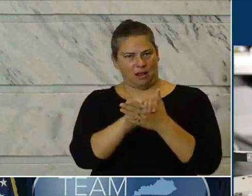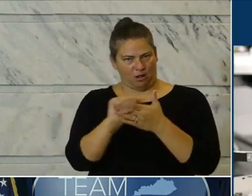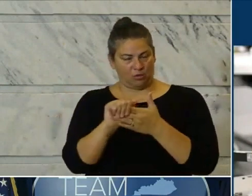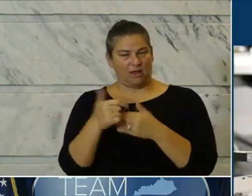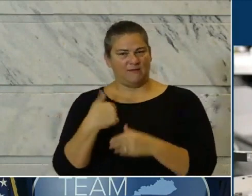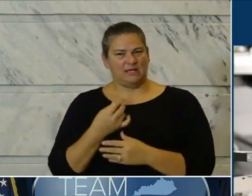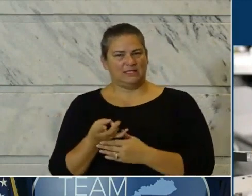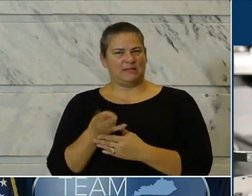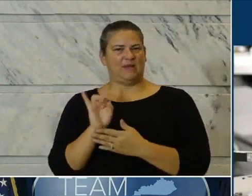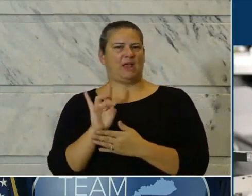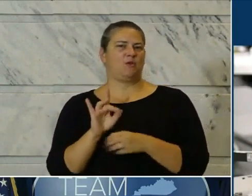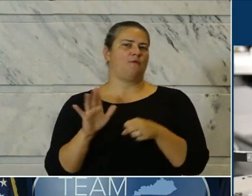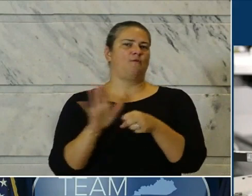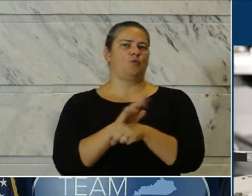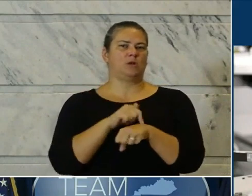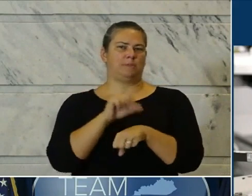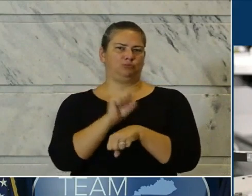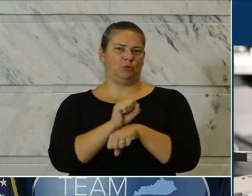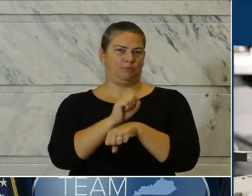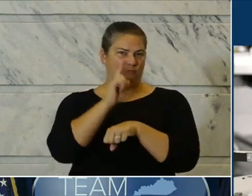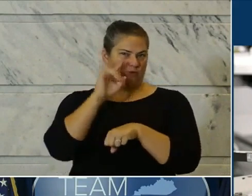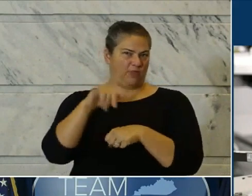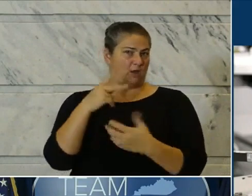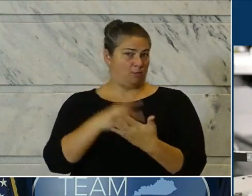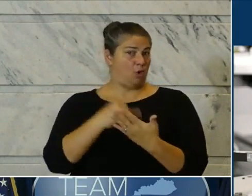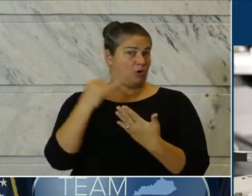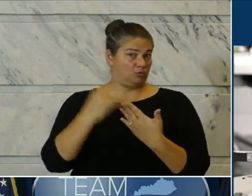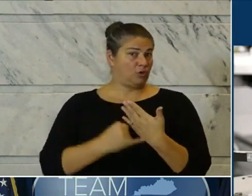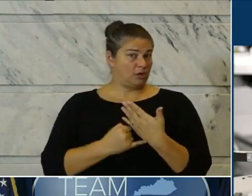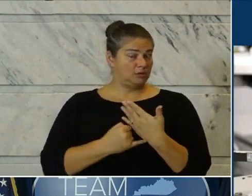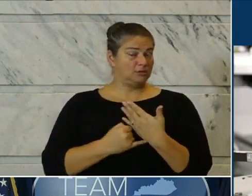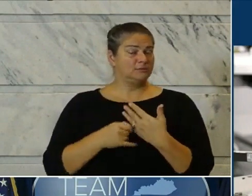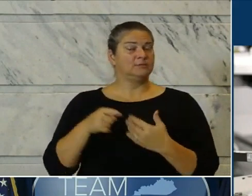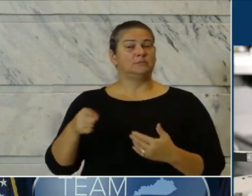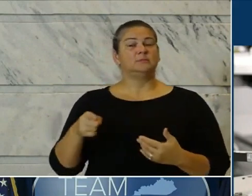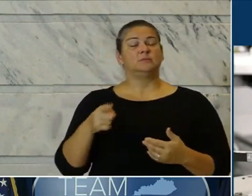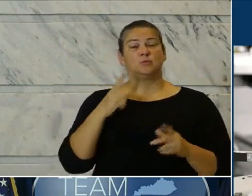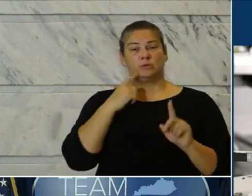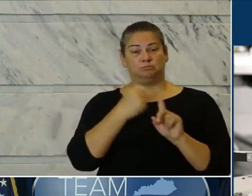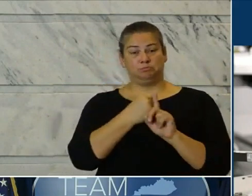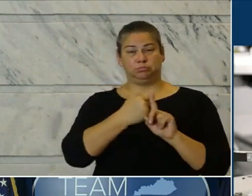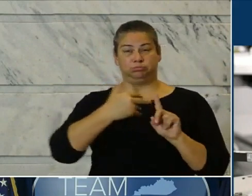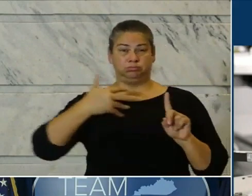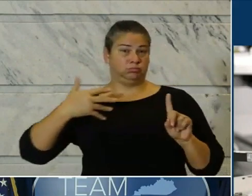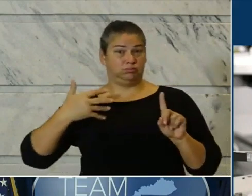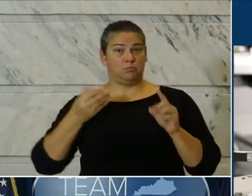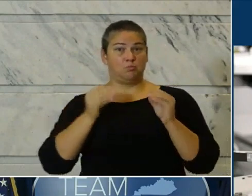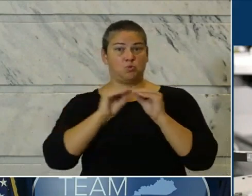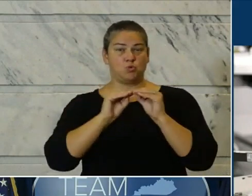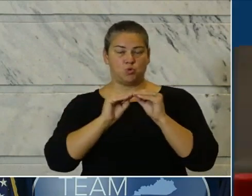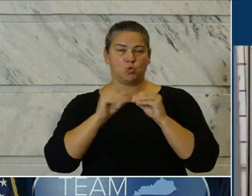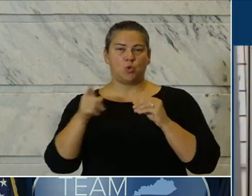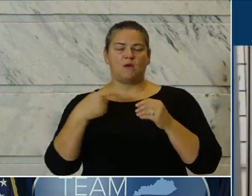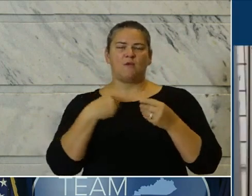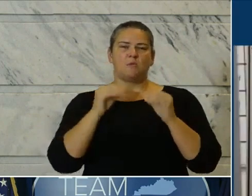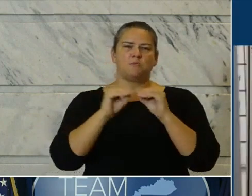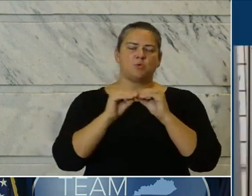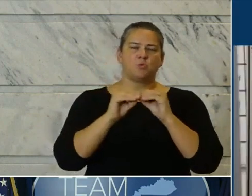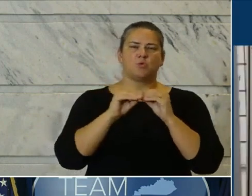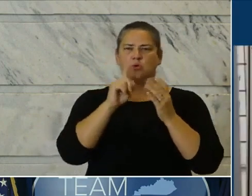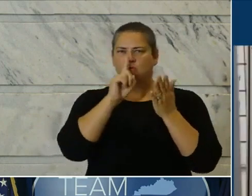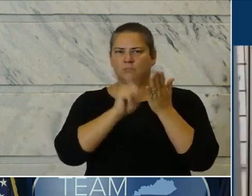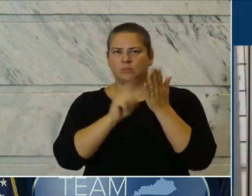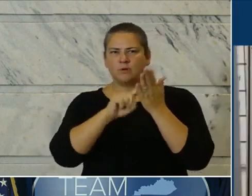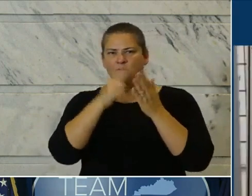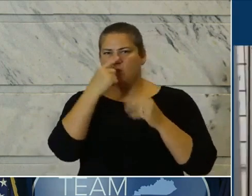jobs with this project. The expansion is near completion and will support clinical and commercial production of several new nasal